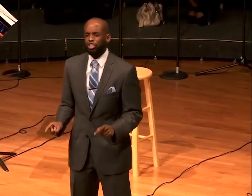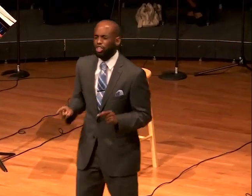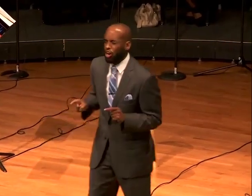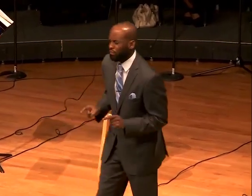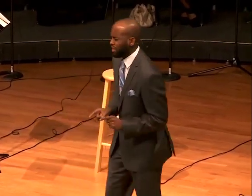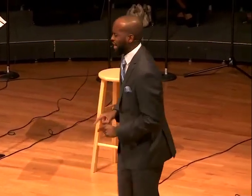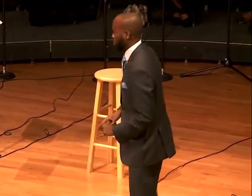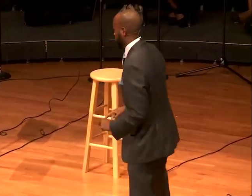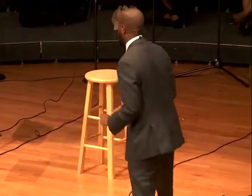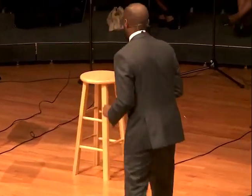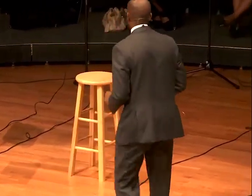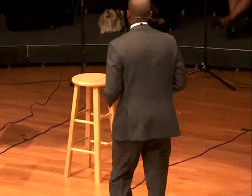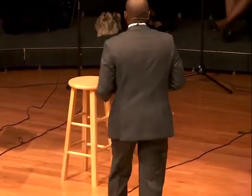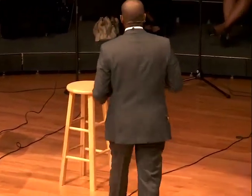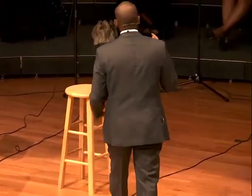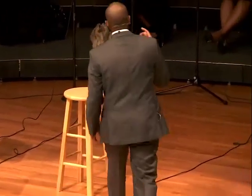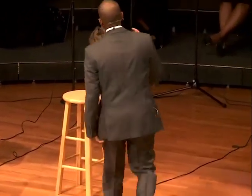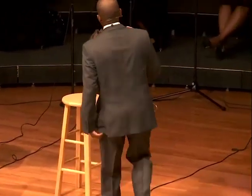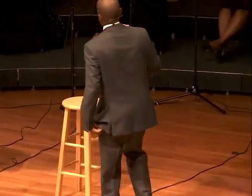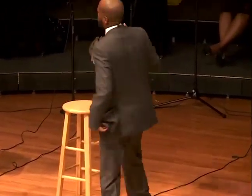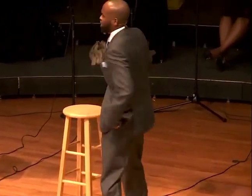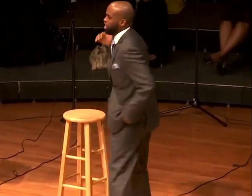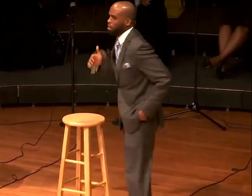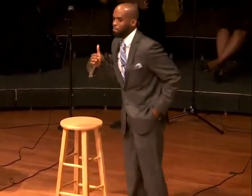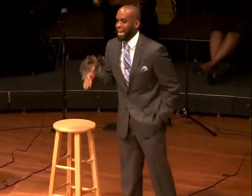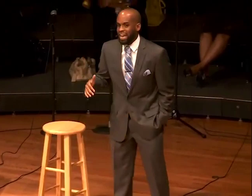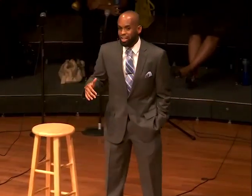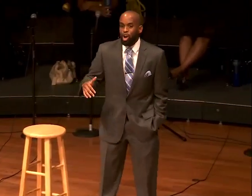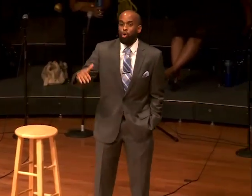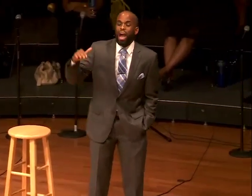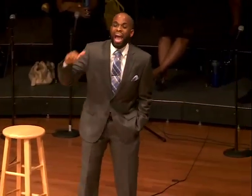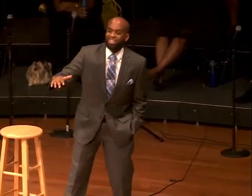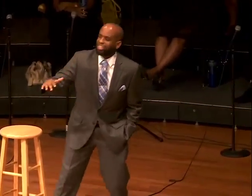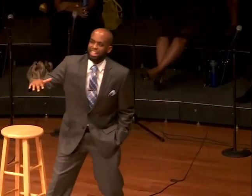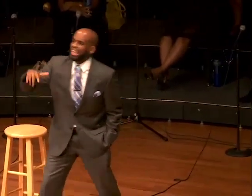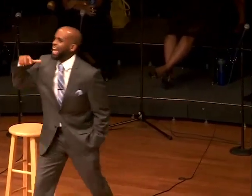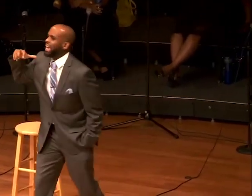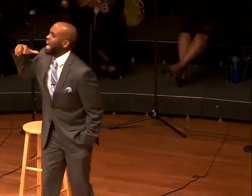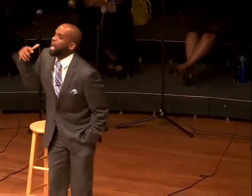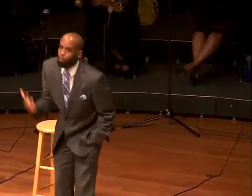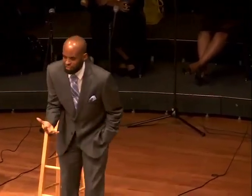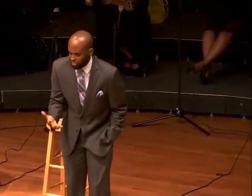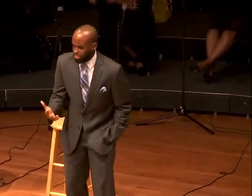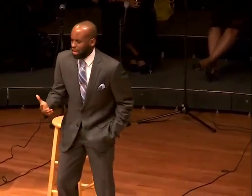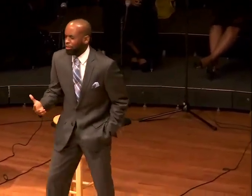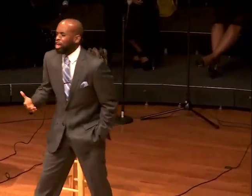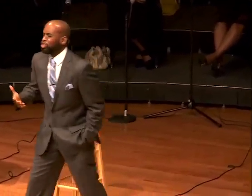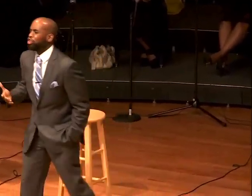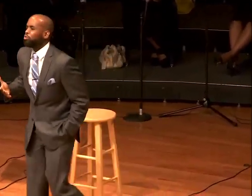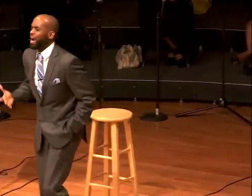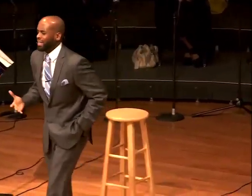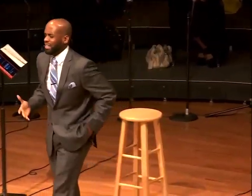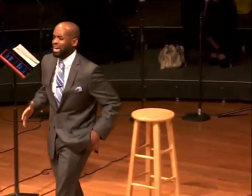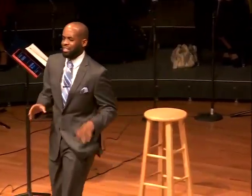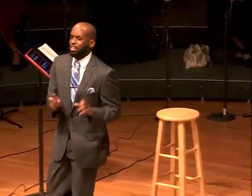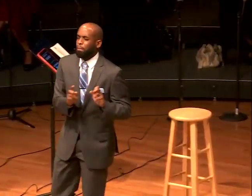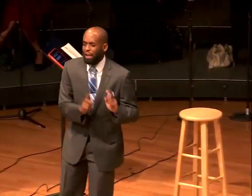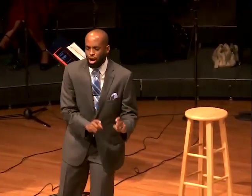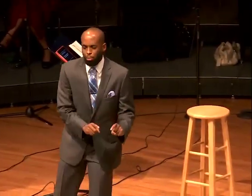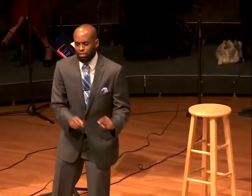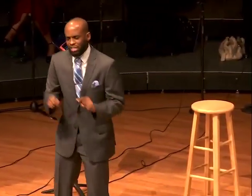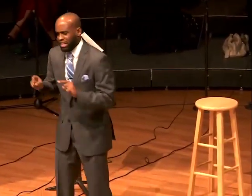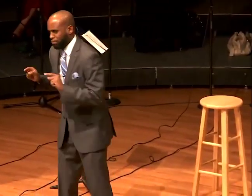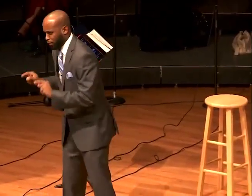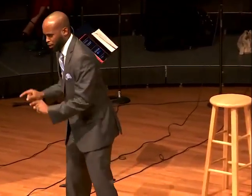I want us to turn the narrative to notice that there's a young man who actually can't help himself. Do you recognize that in